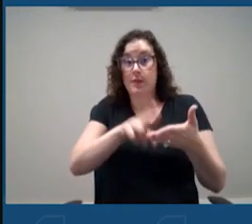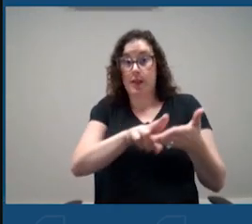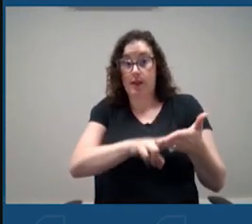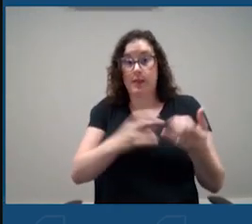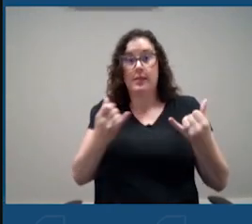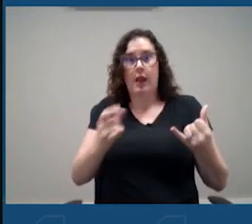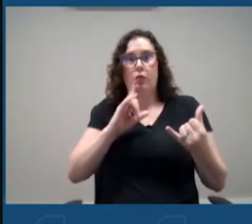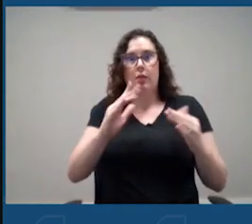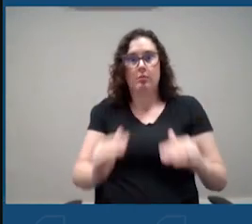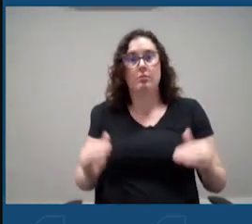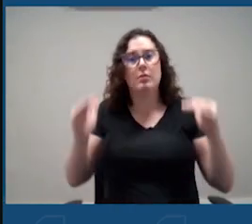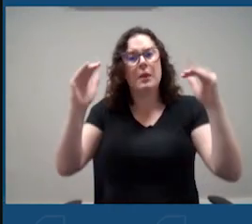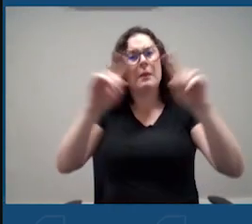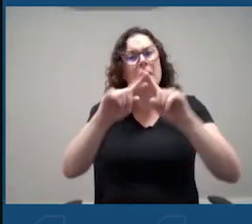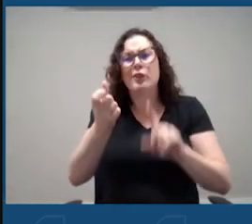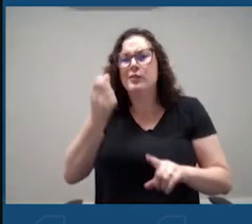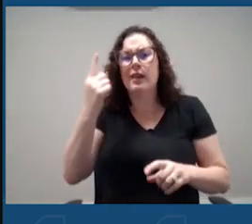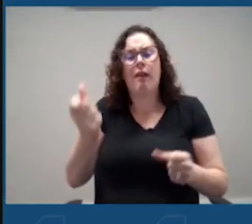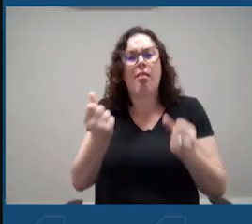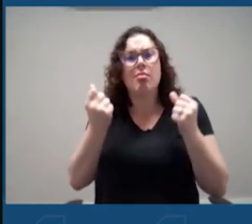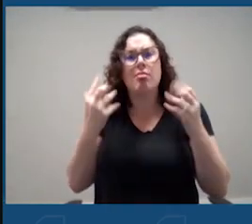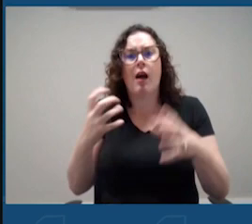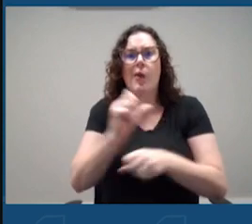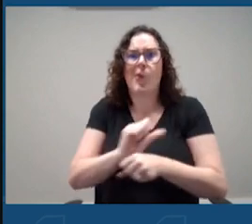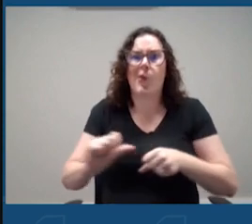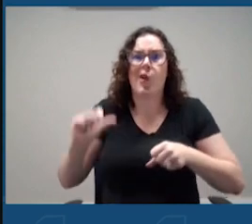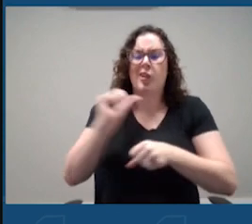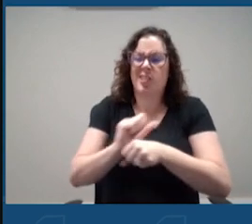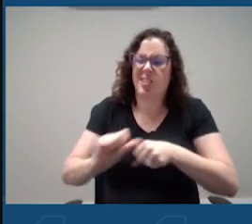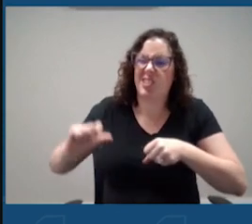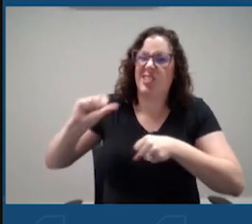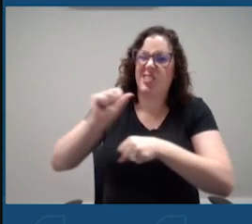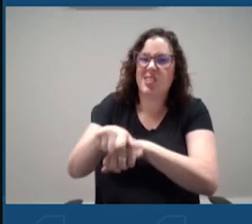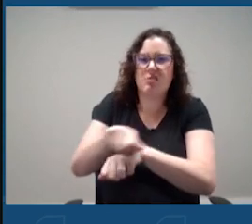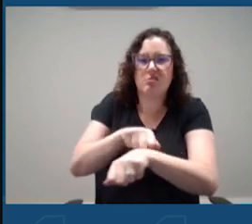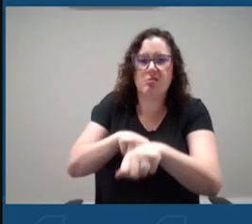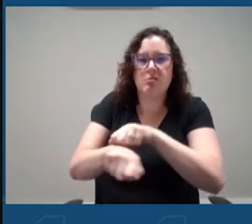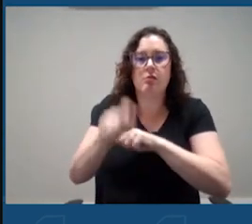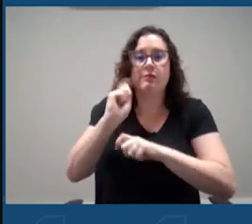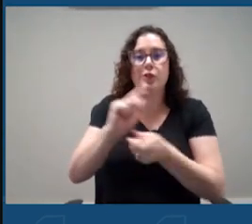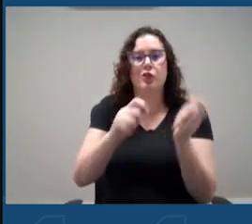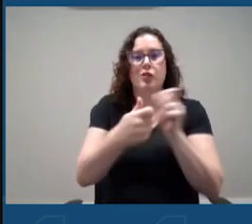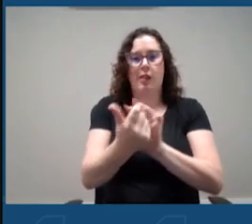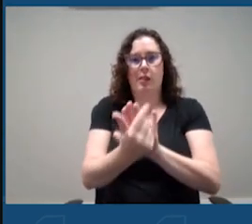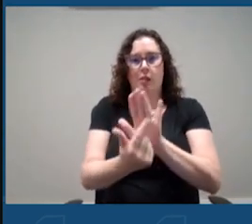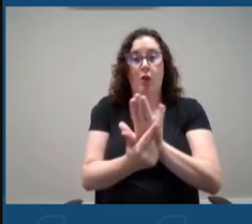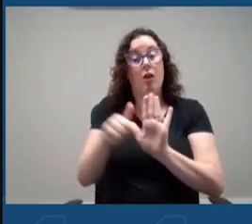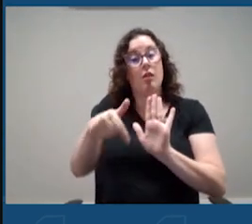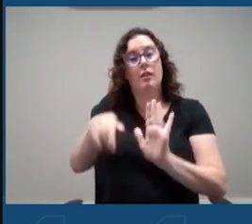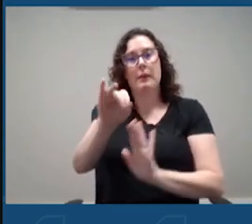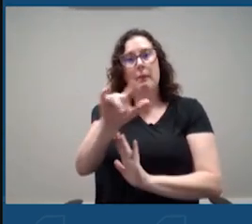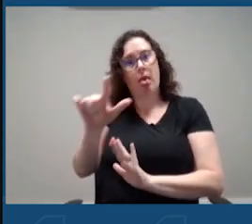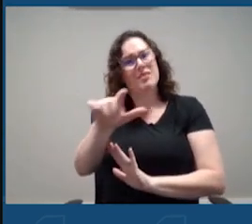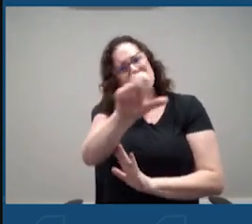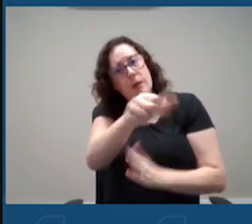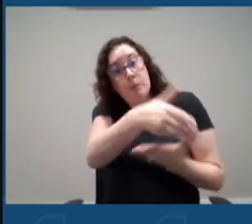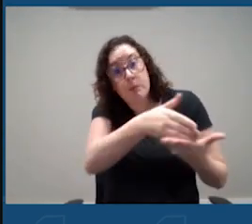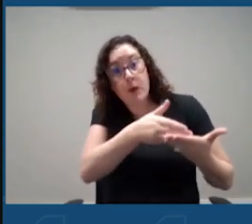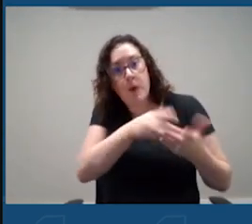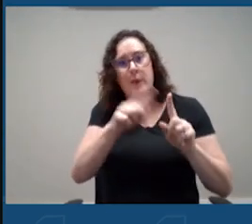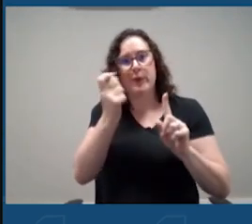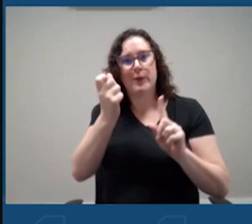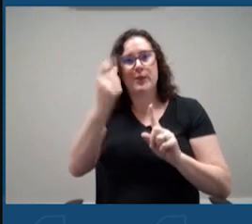work that has to be done here in terms of changing our law. And these bills are a part of that. But we have to understand that it's going to be an